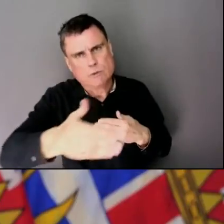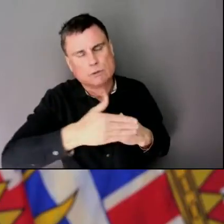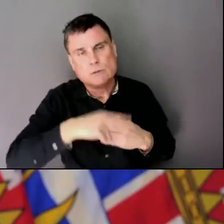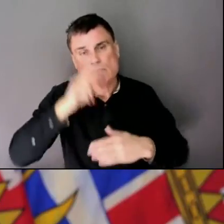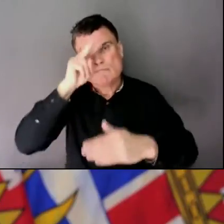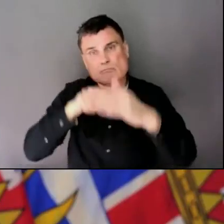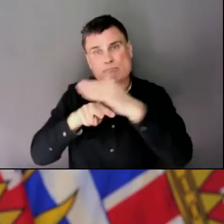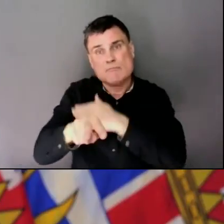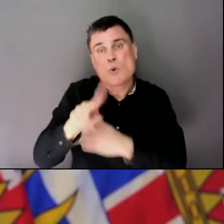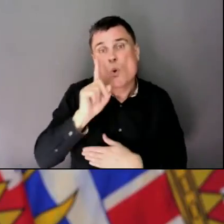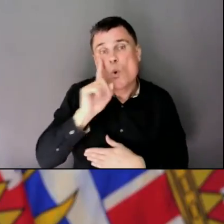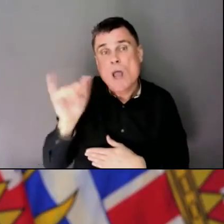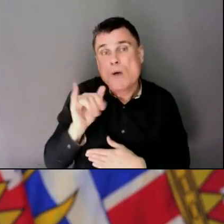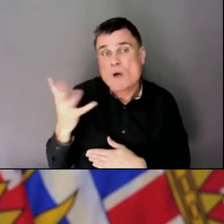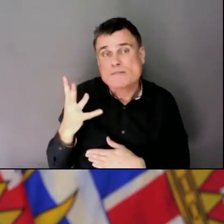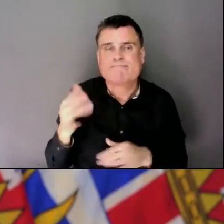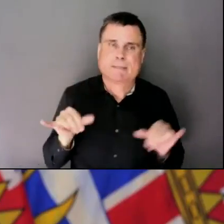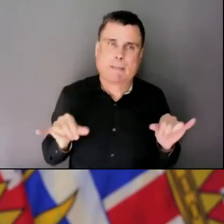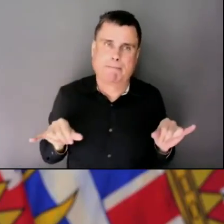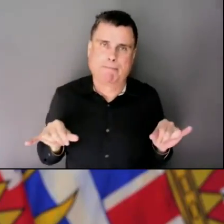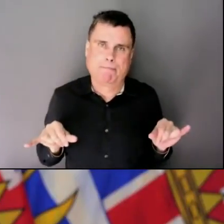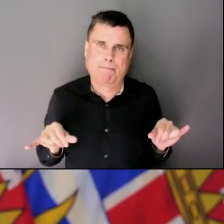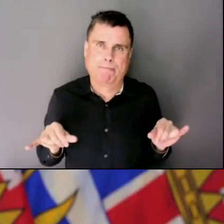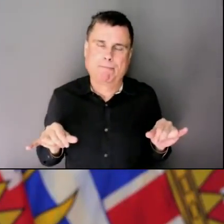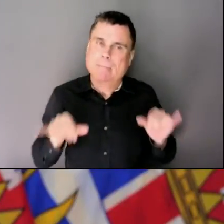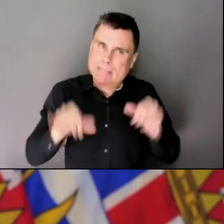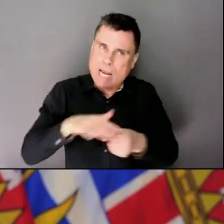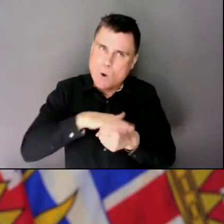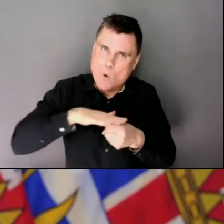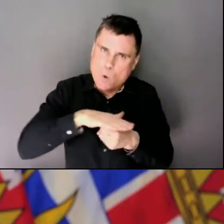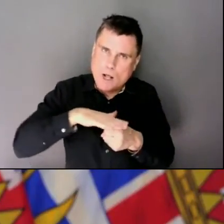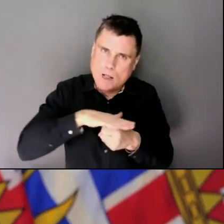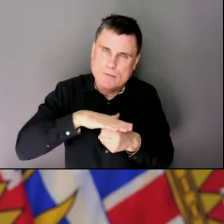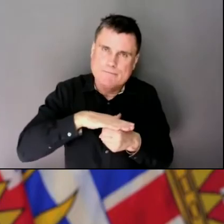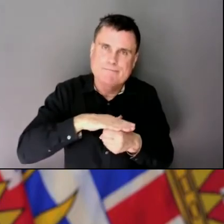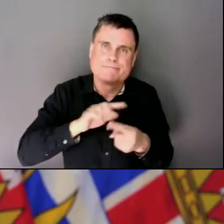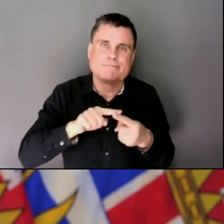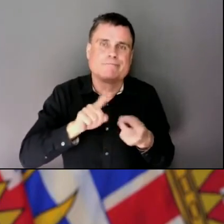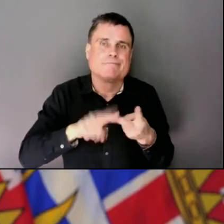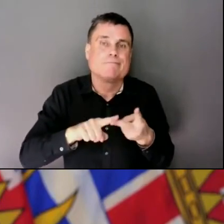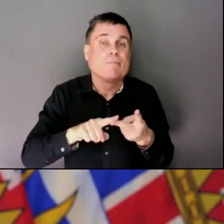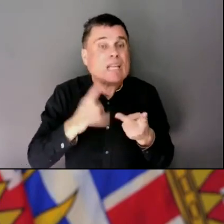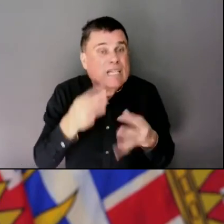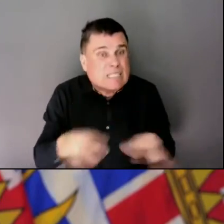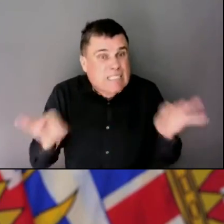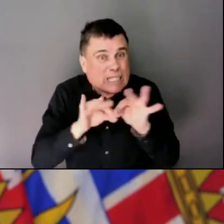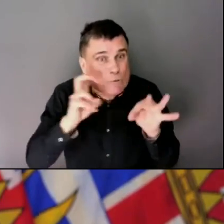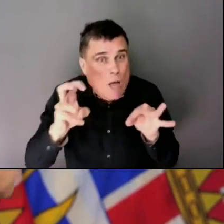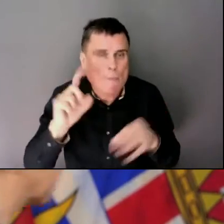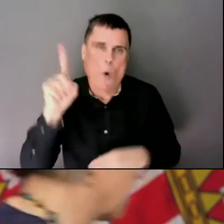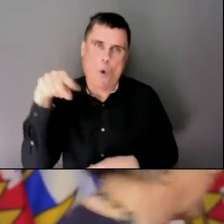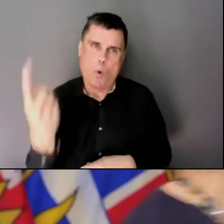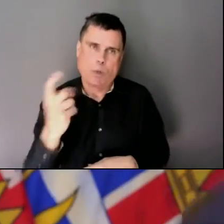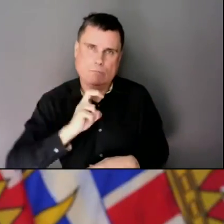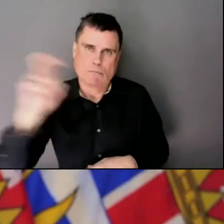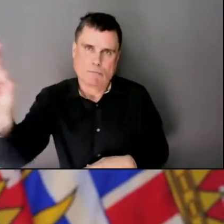staying local, looking at experiencing what we have in BC for people in BC.